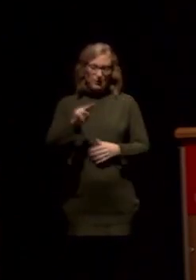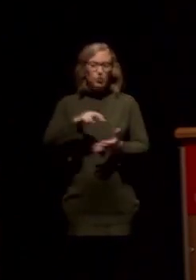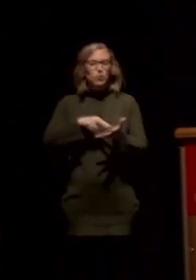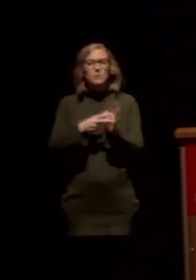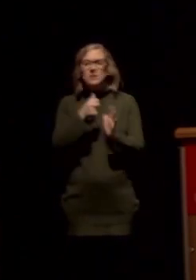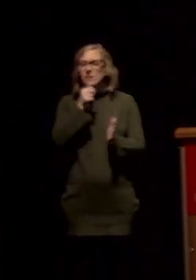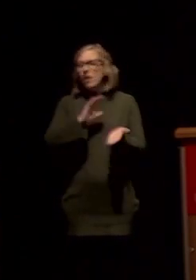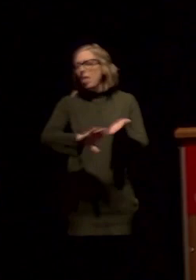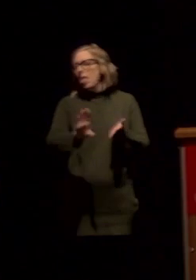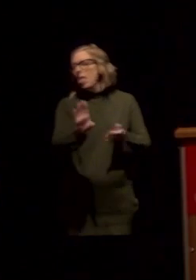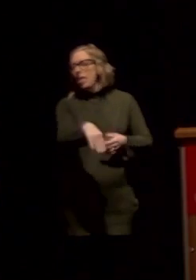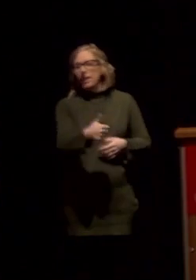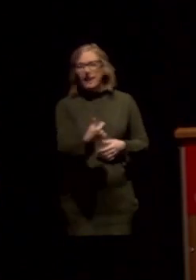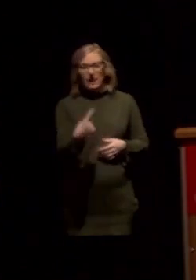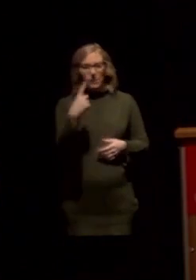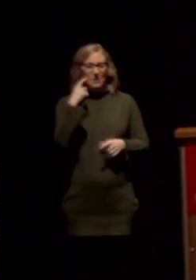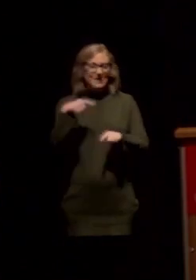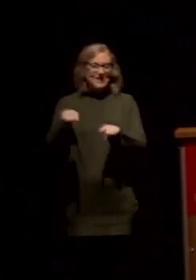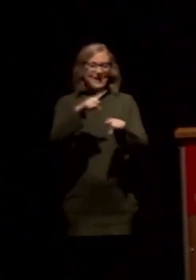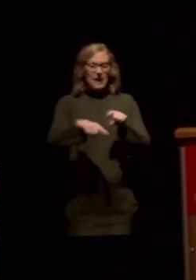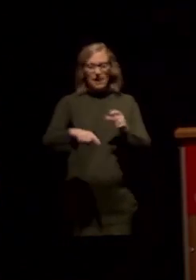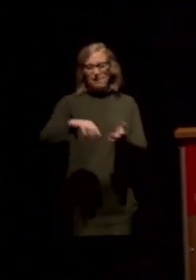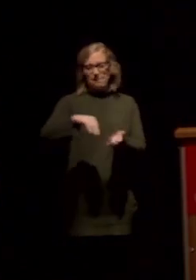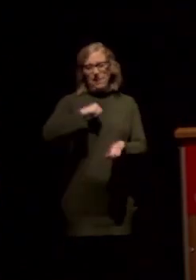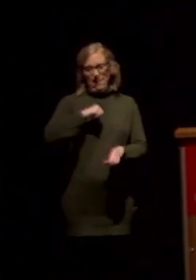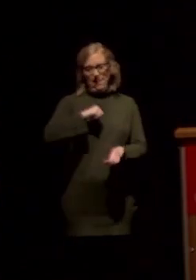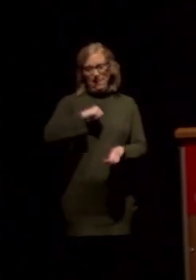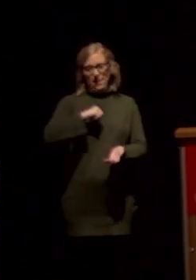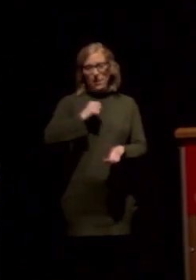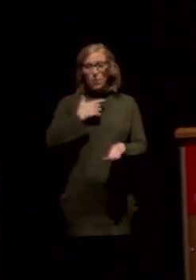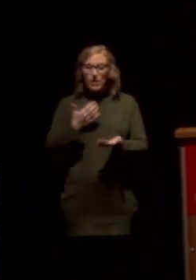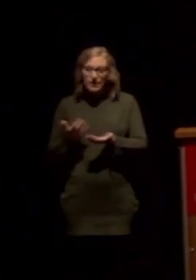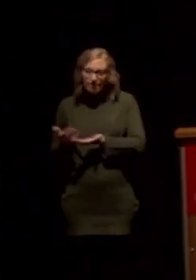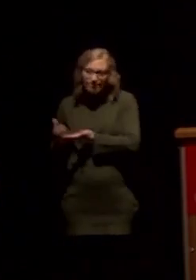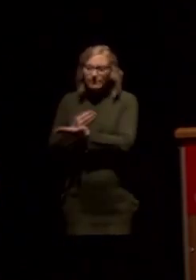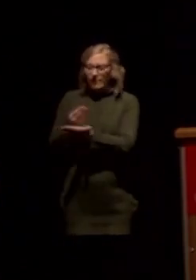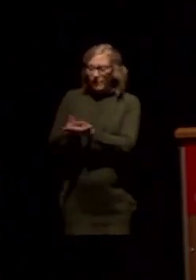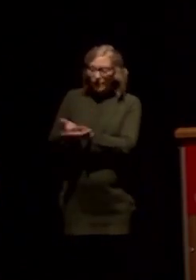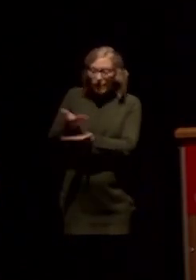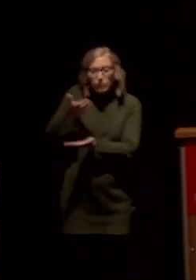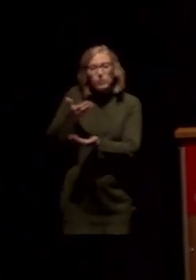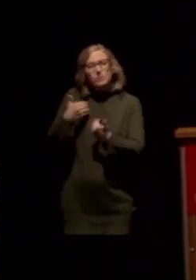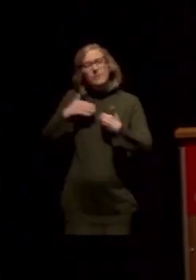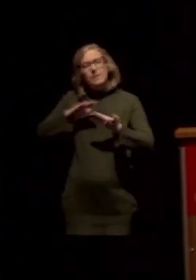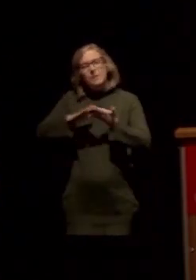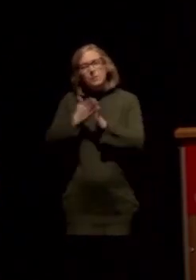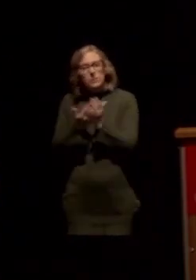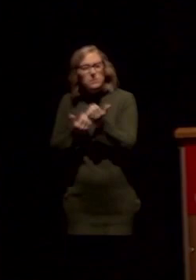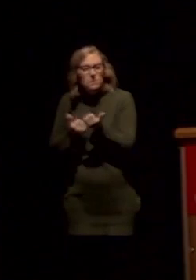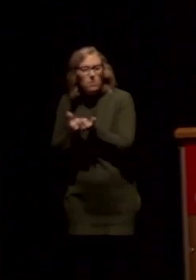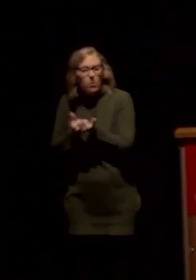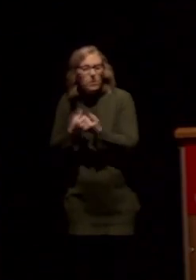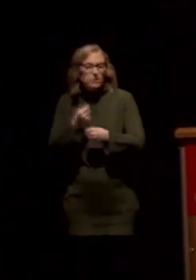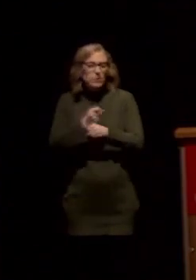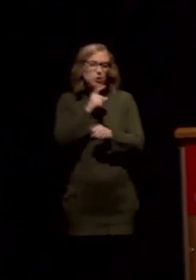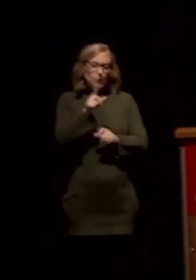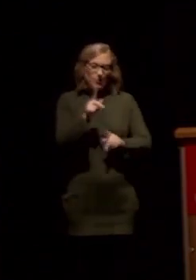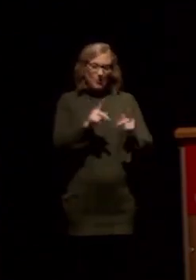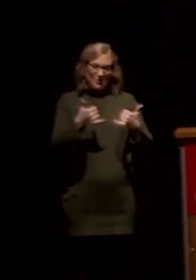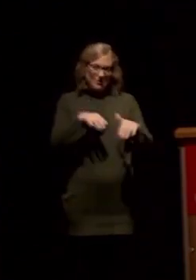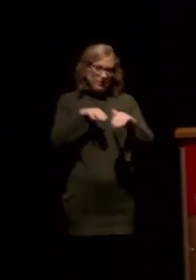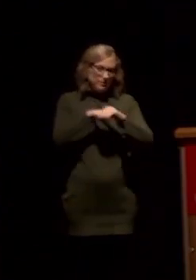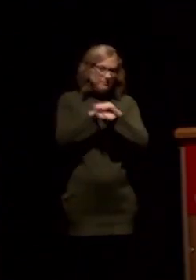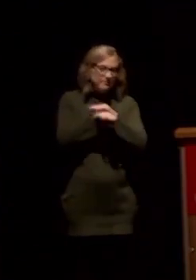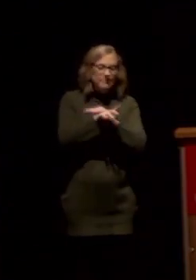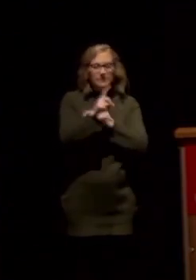their inability to pay. That we raise money and donations and get a community of support to make sure that people can get that mental